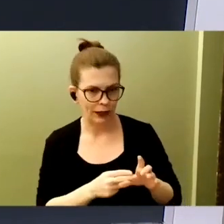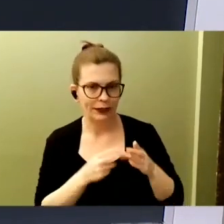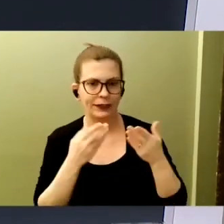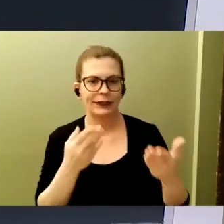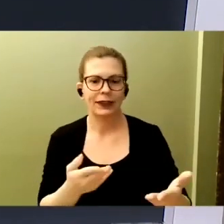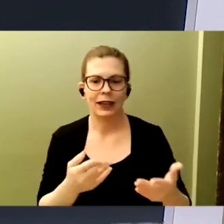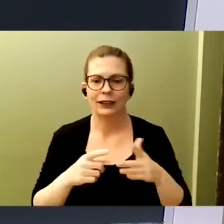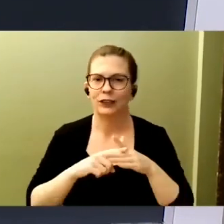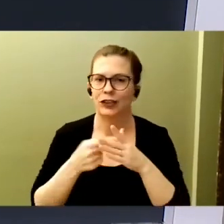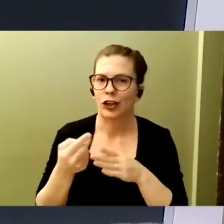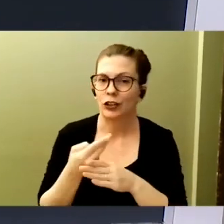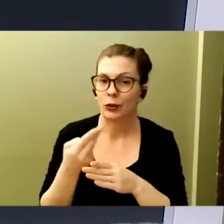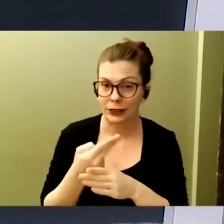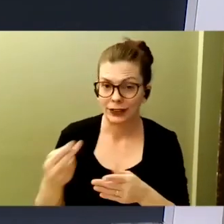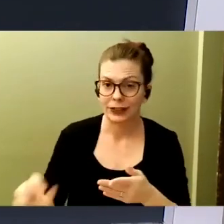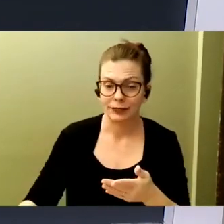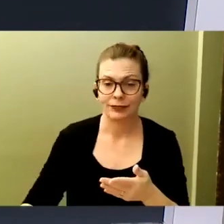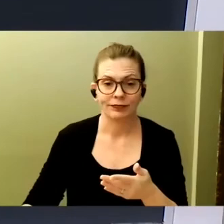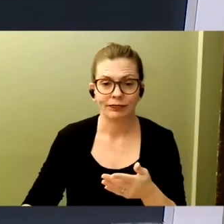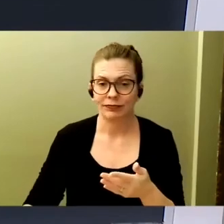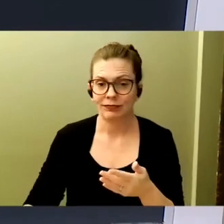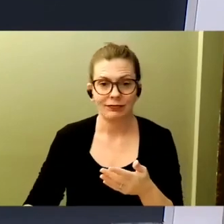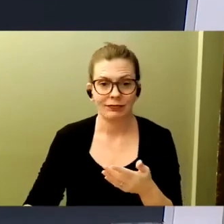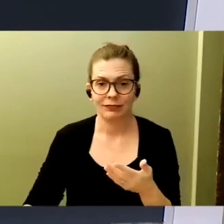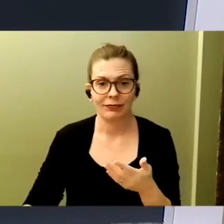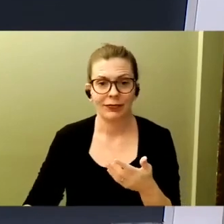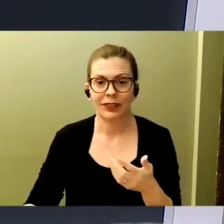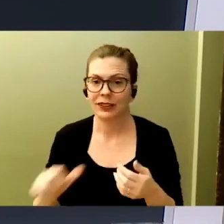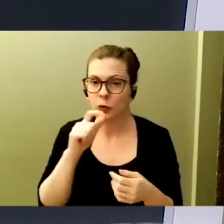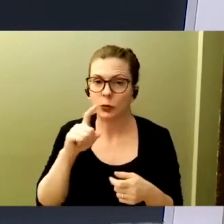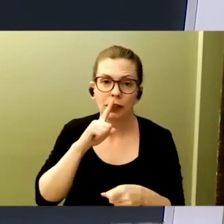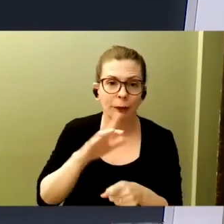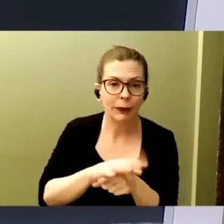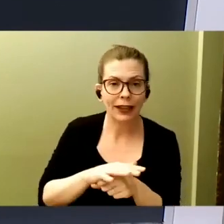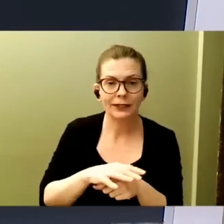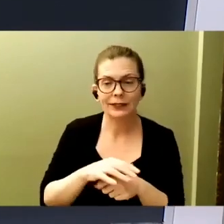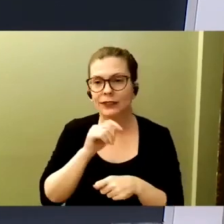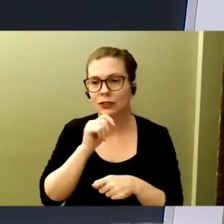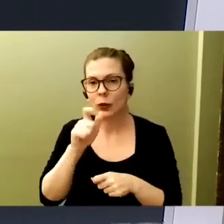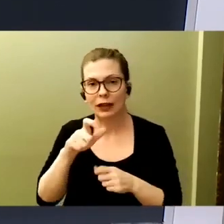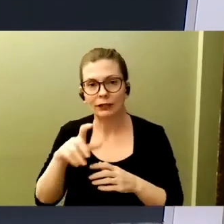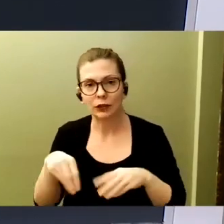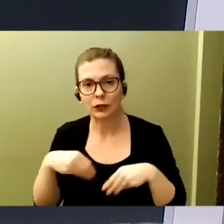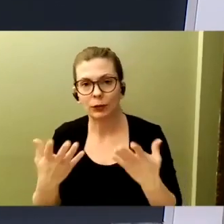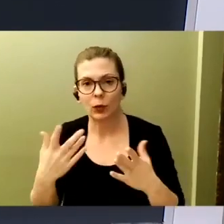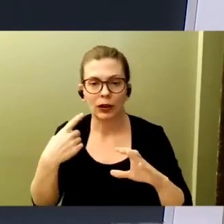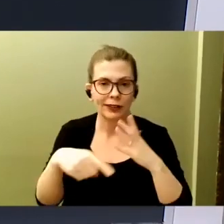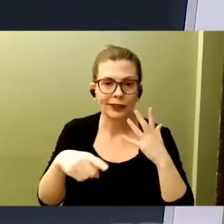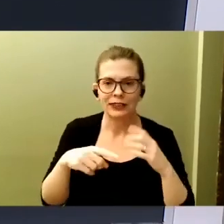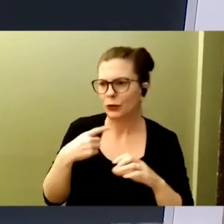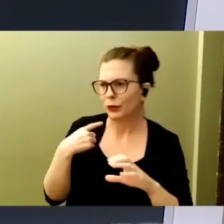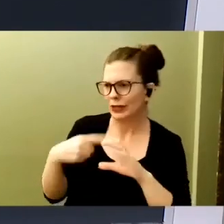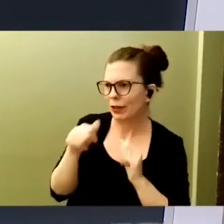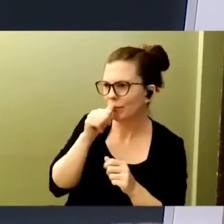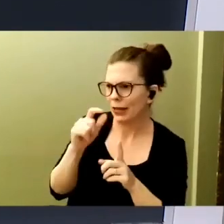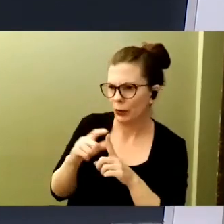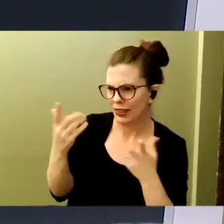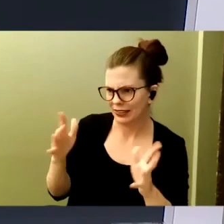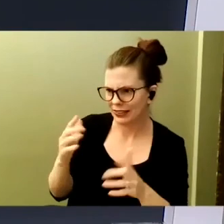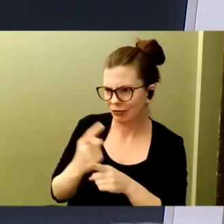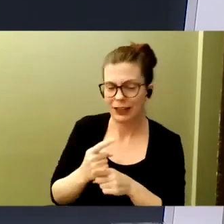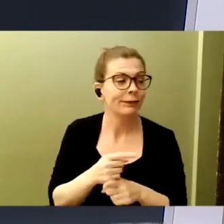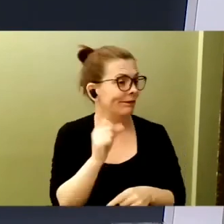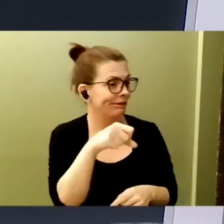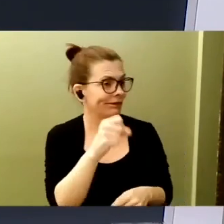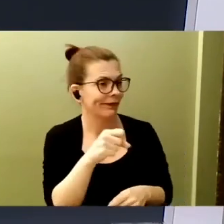it without any commitment, without putting any more data. What is needed? The email password, something else? Exactly. Yeah. That's it. That was exactly the